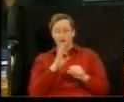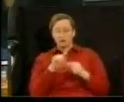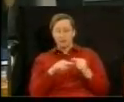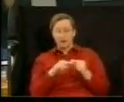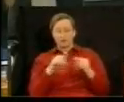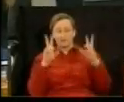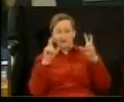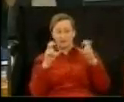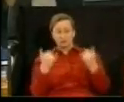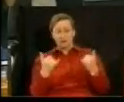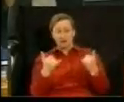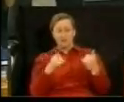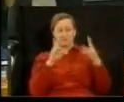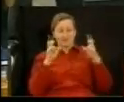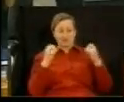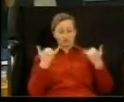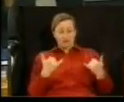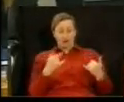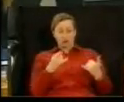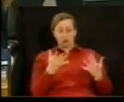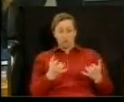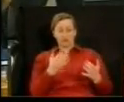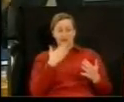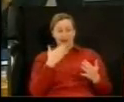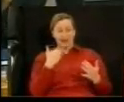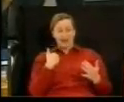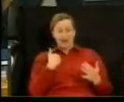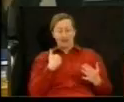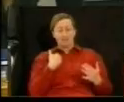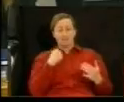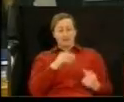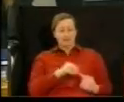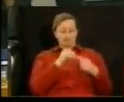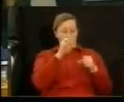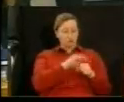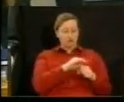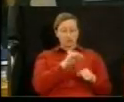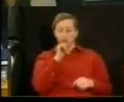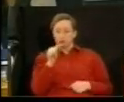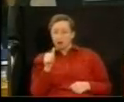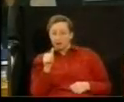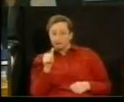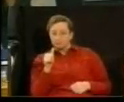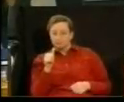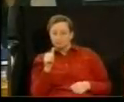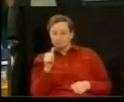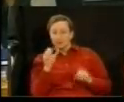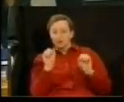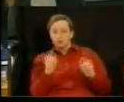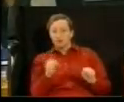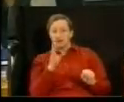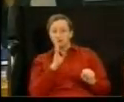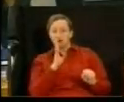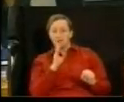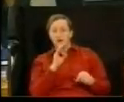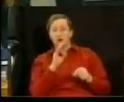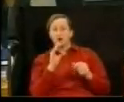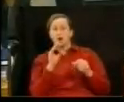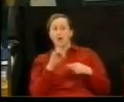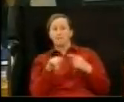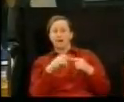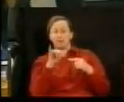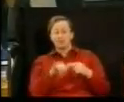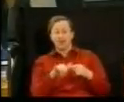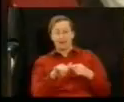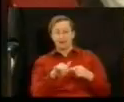us. The issue right now is, do you want to have a special election or do you not? I mean, you can talk to that issue, but...